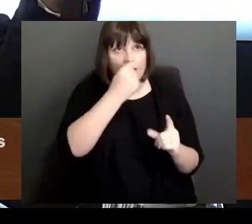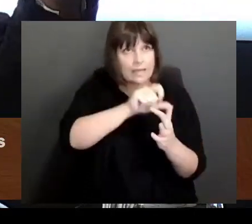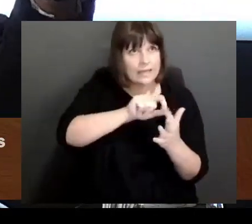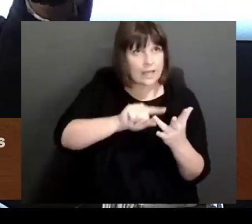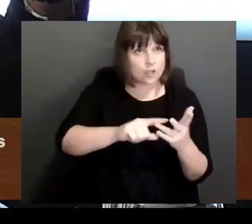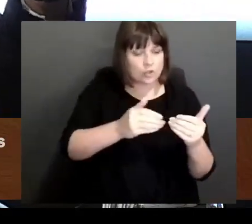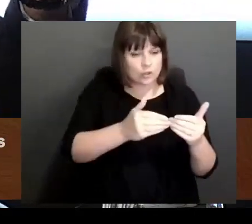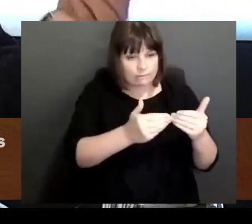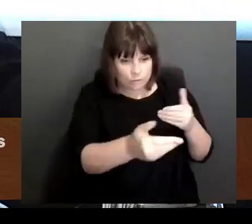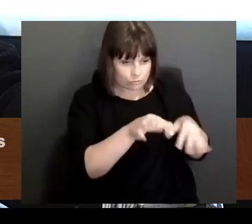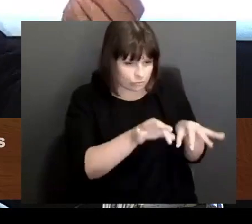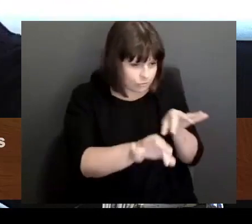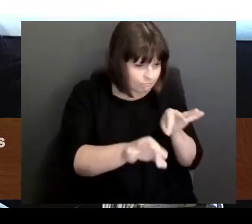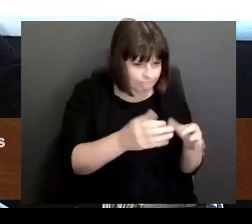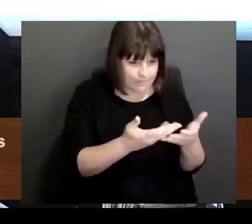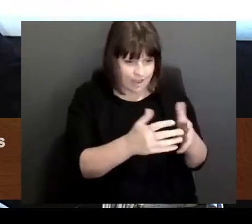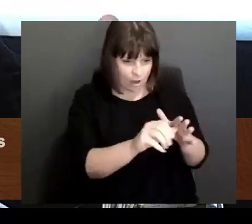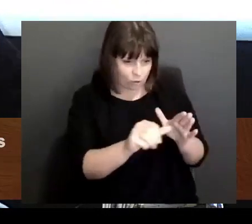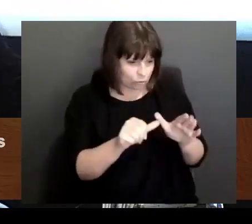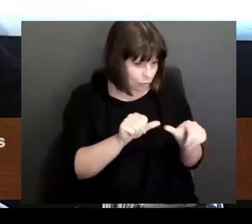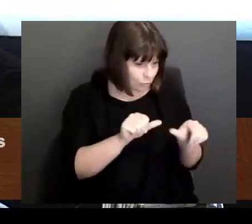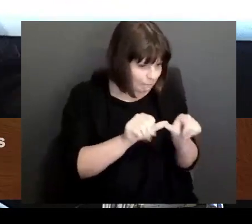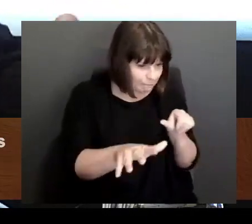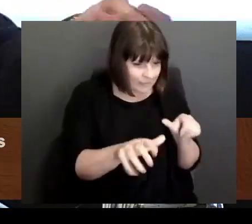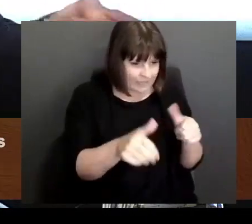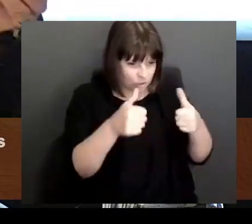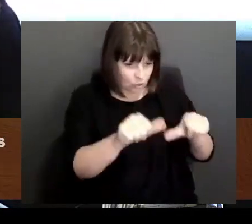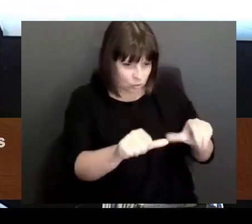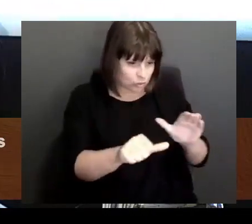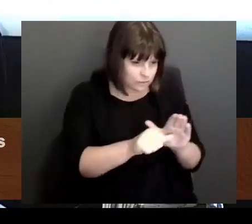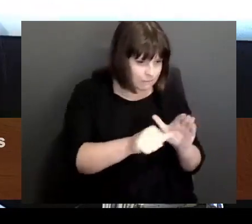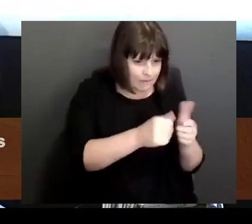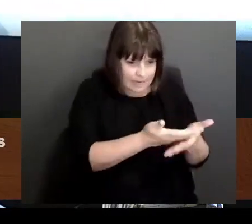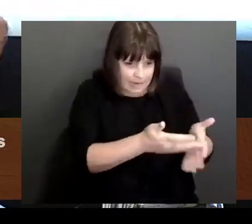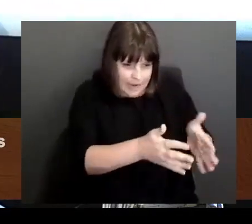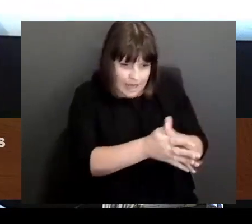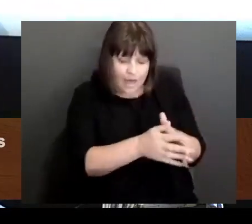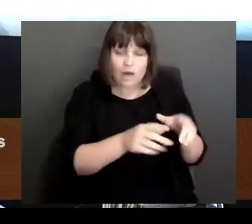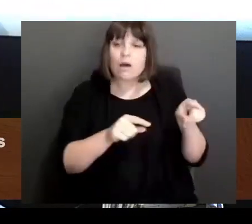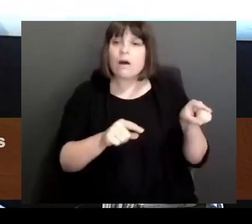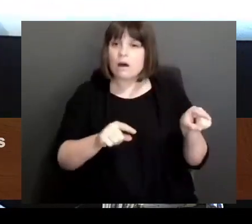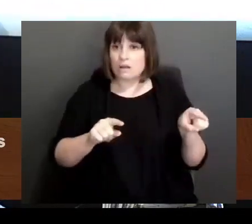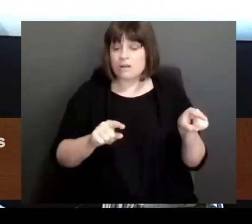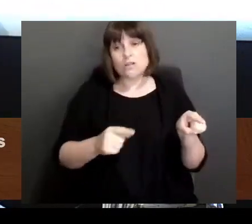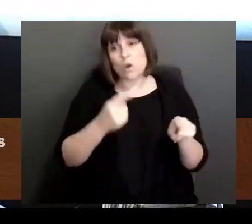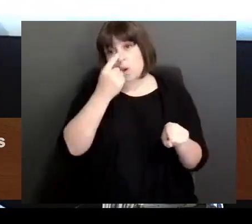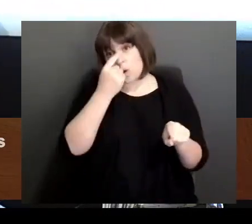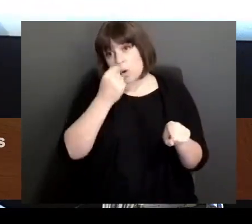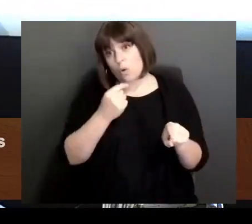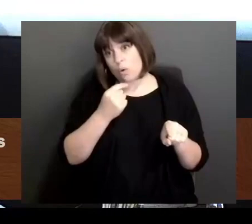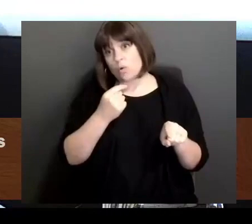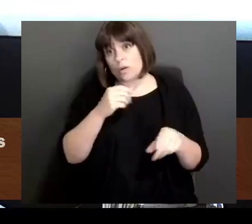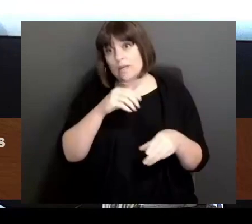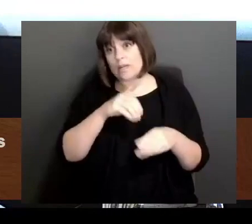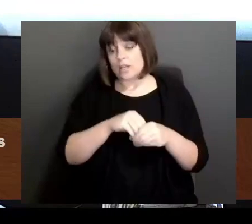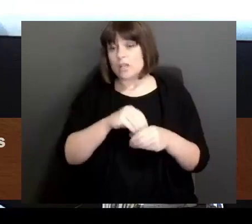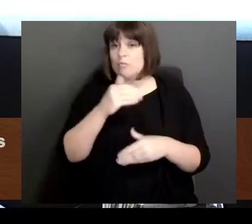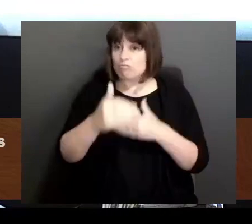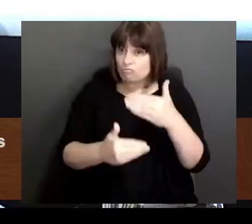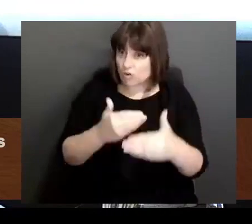utilize any wealth that does come to them, either through processes that I hope to deploy